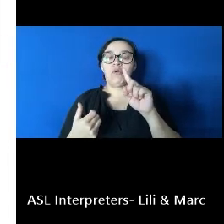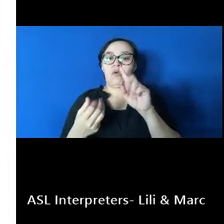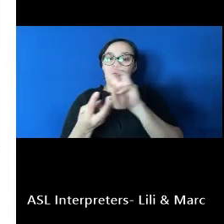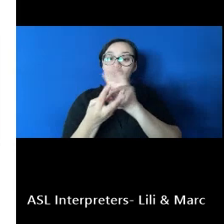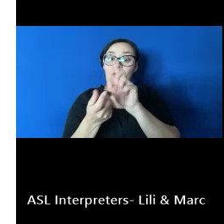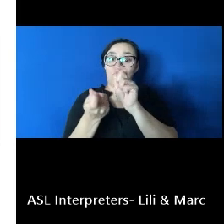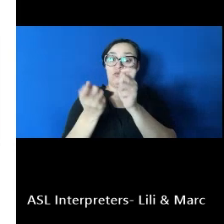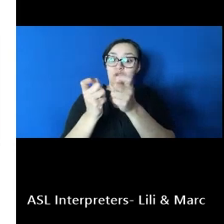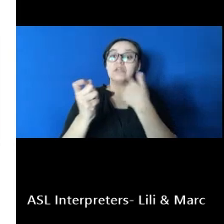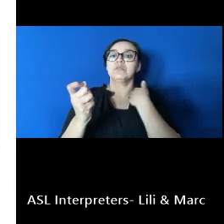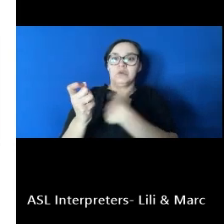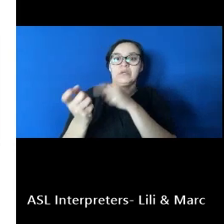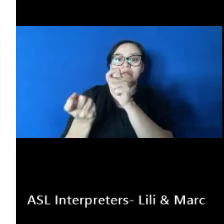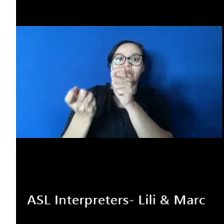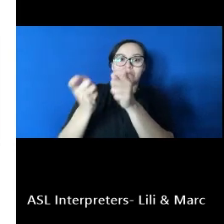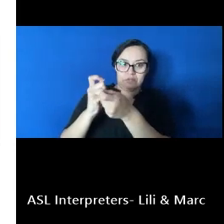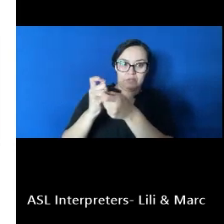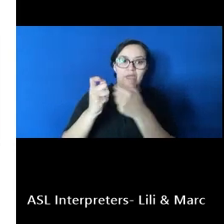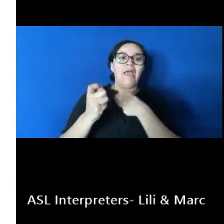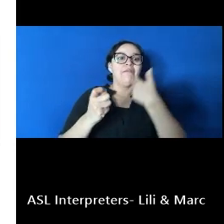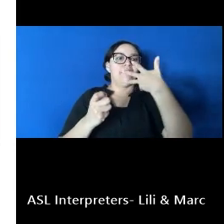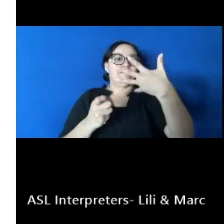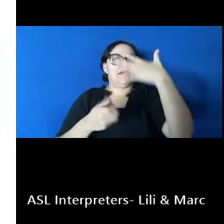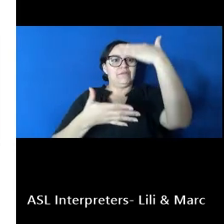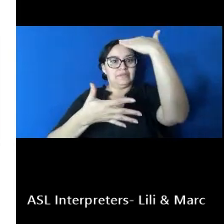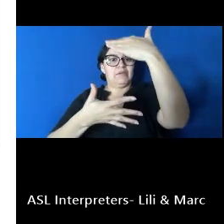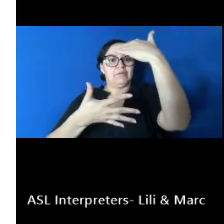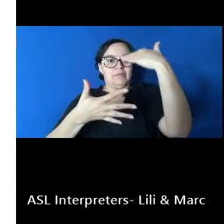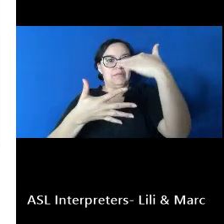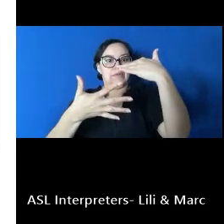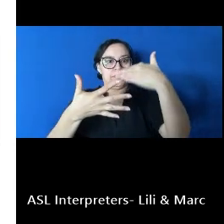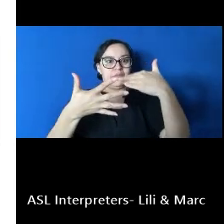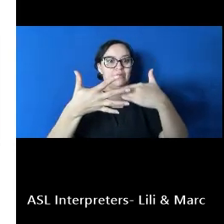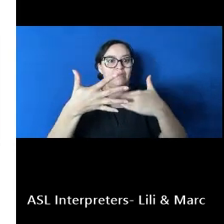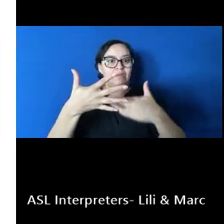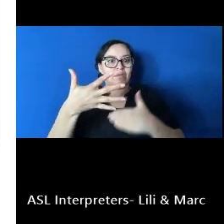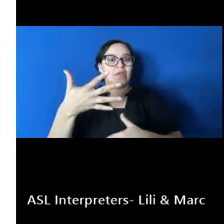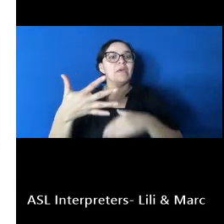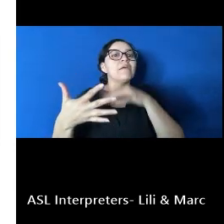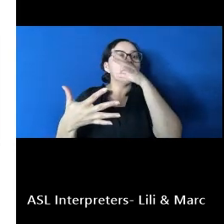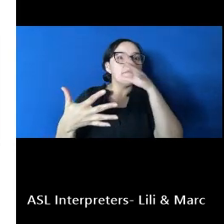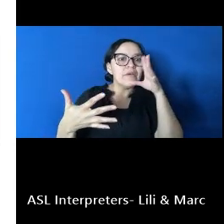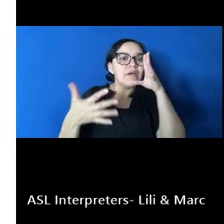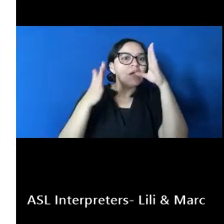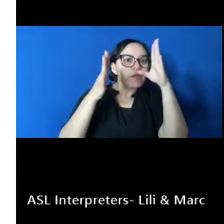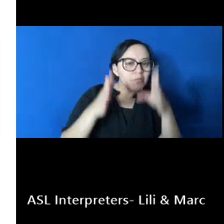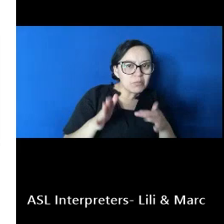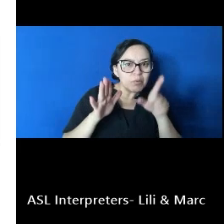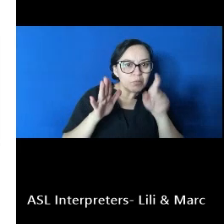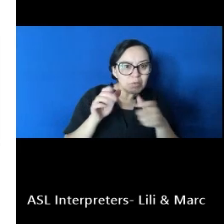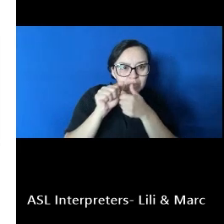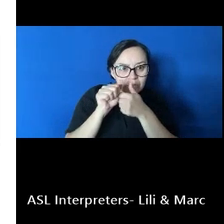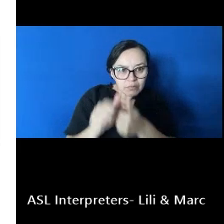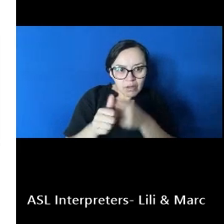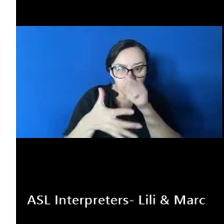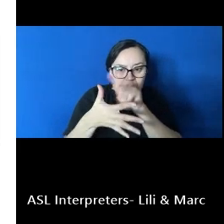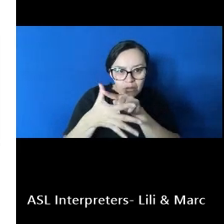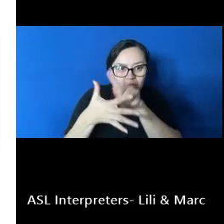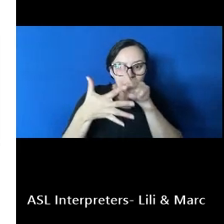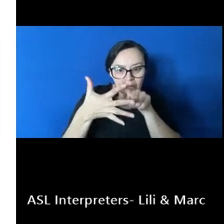5 steps. They're oficial, available on donde our se busca official que los page, agricultores where we definan, are looking for analicen, farmers to evalúen be able e to define, identifiquen diferentes